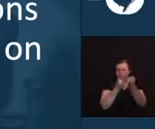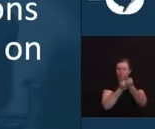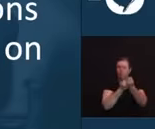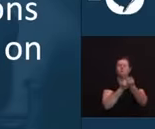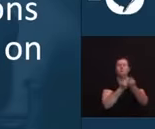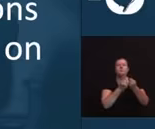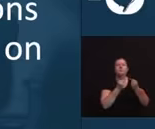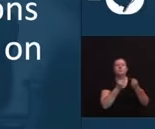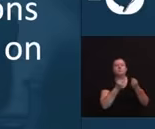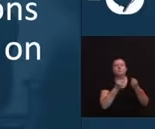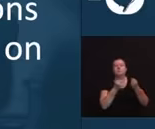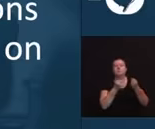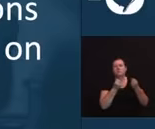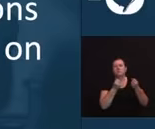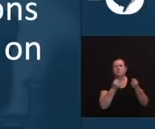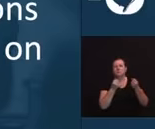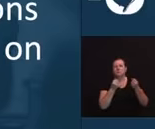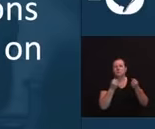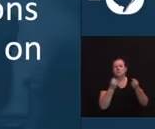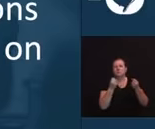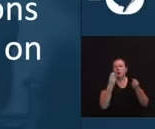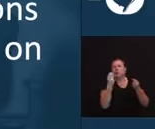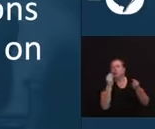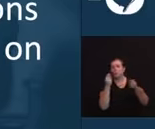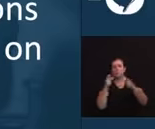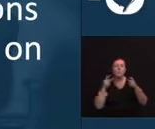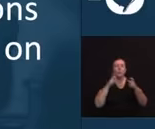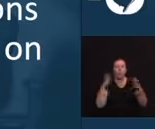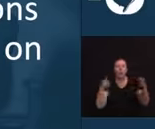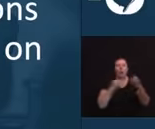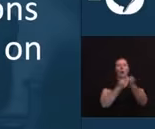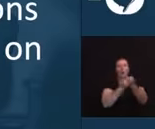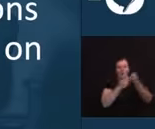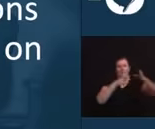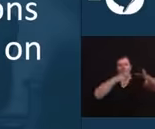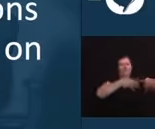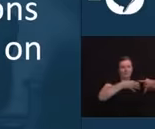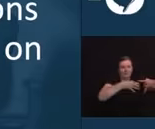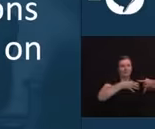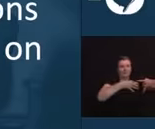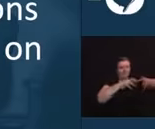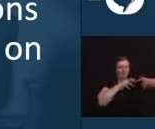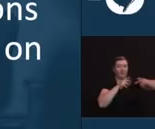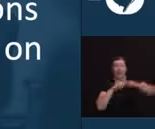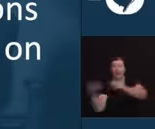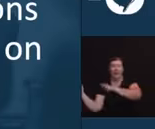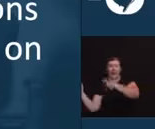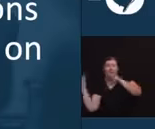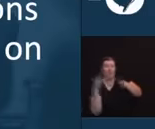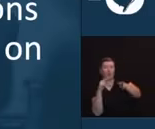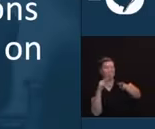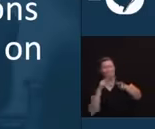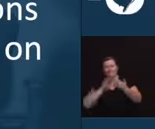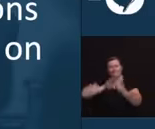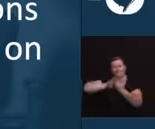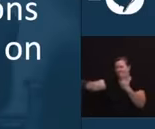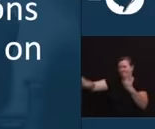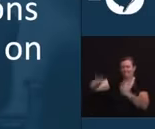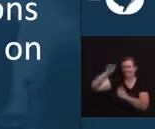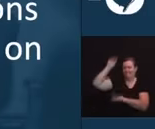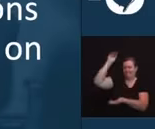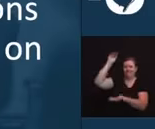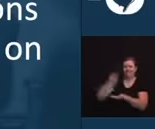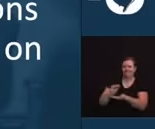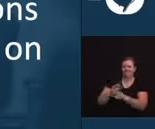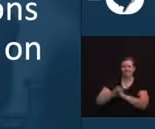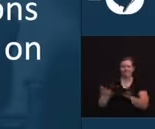of allowable spectators will, in fact, be lower than 150. Because the reduction is so severe, we